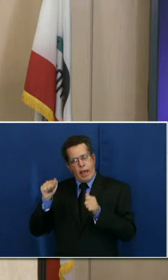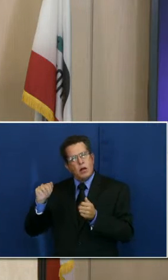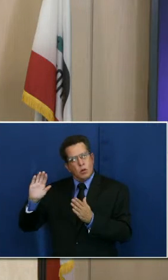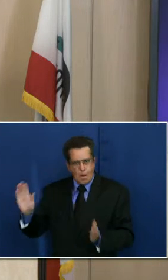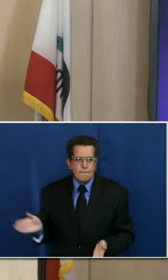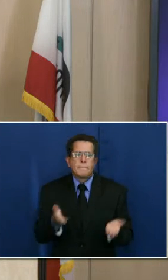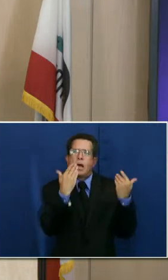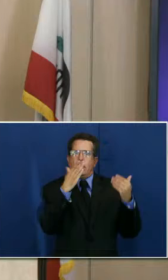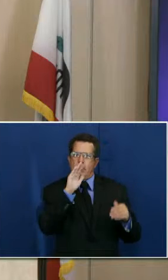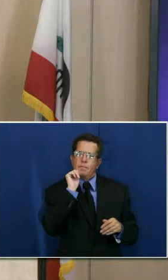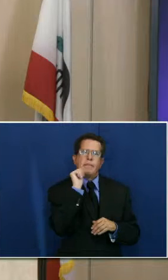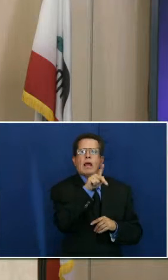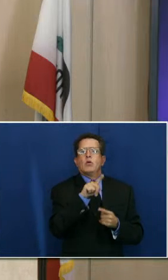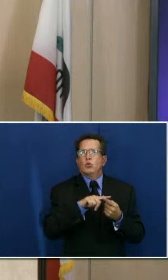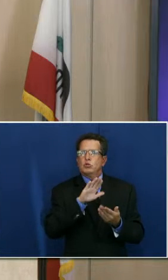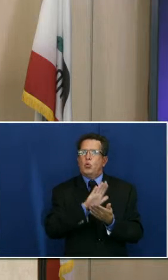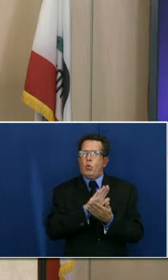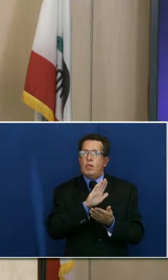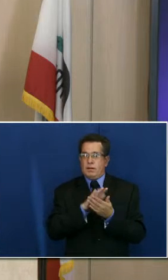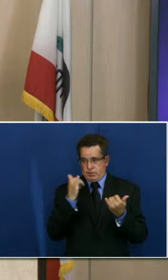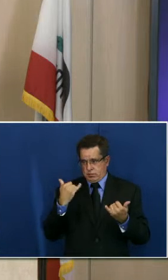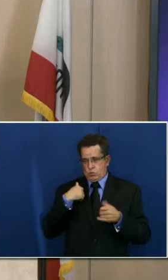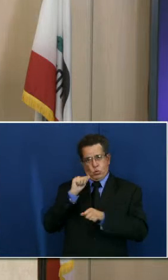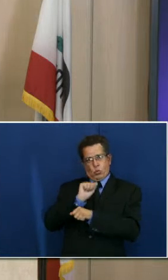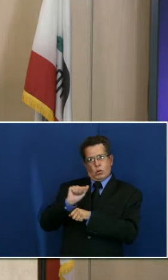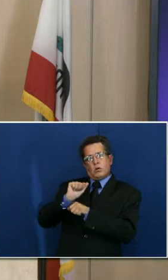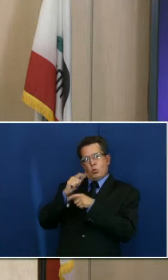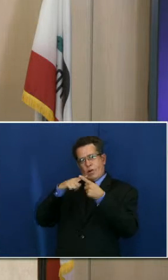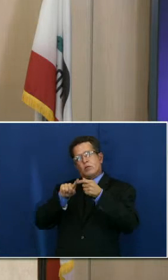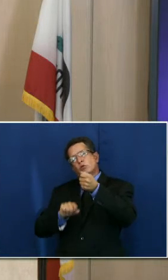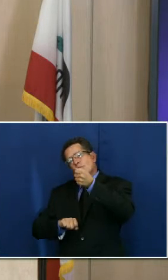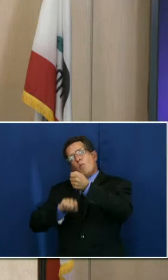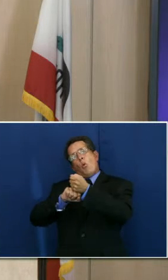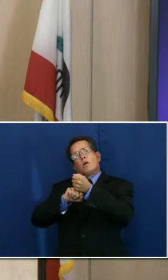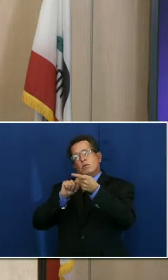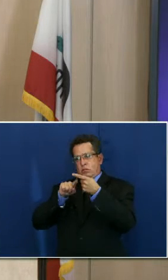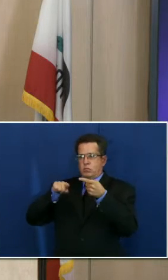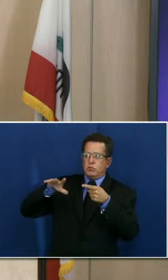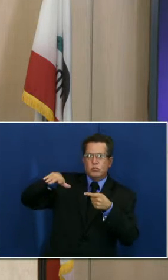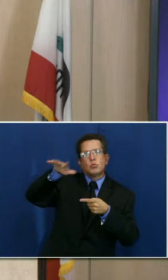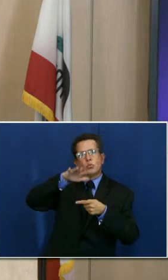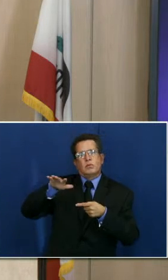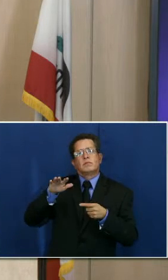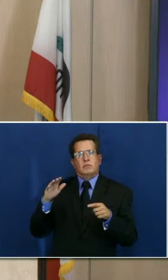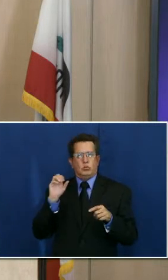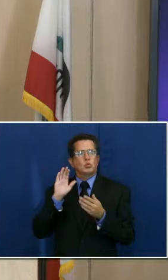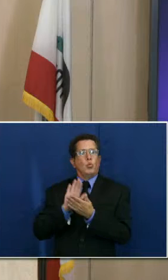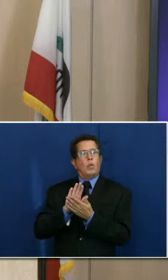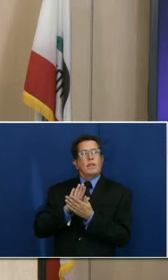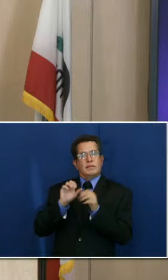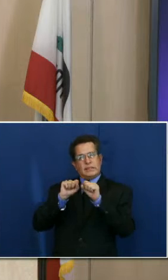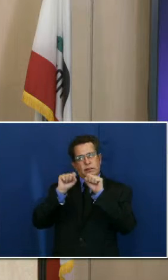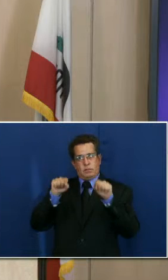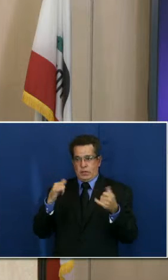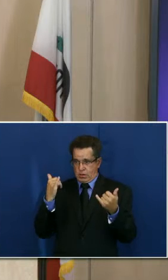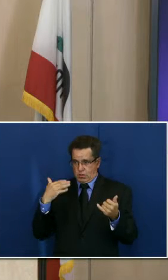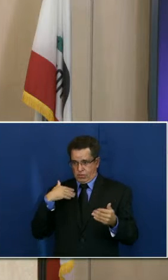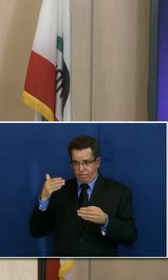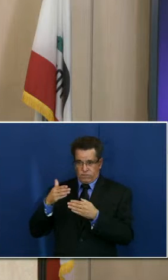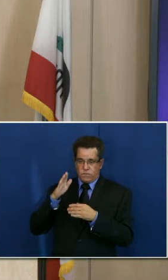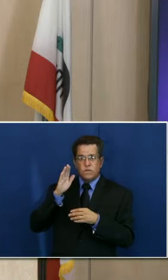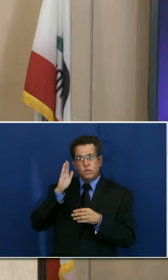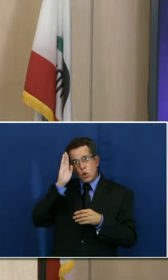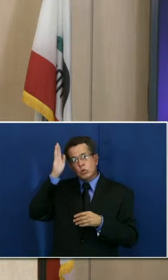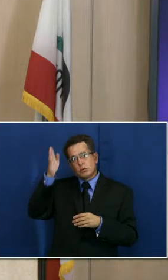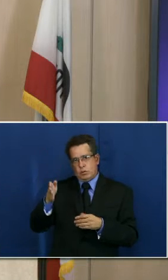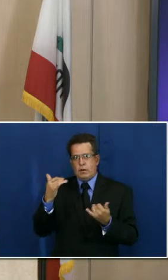that option. We've been working very hard as a county to try and support our schools throughout this endeavor, and as we move forward to make sure